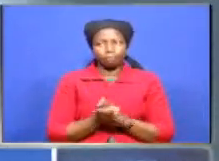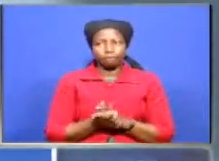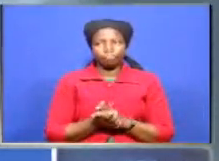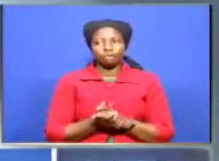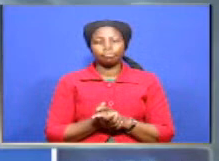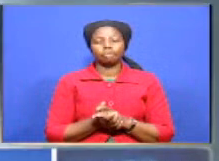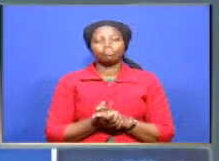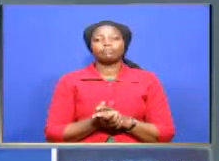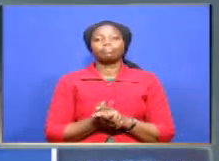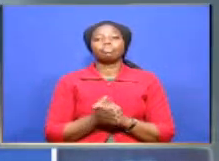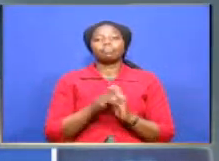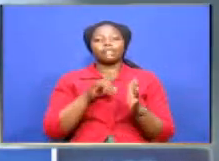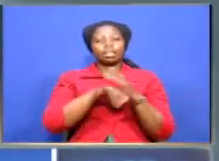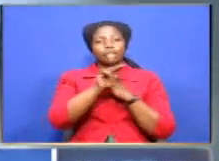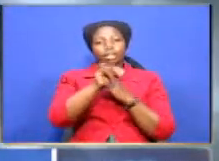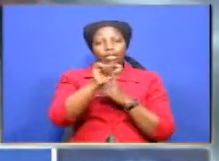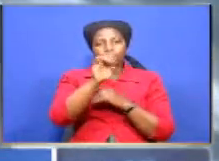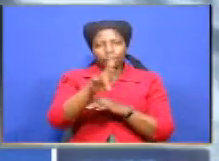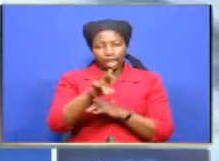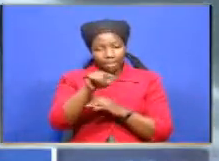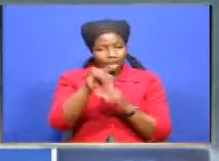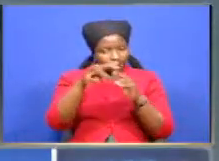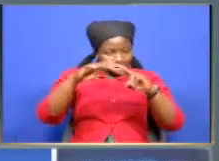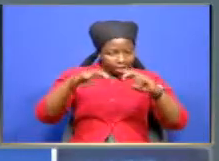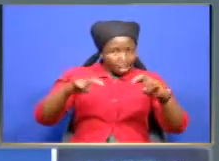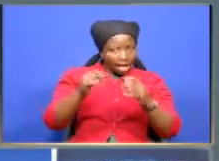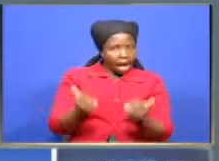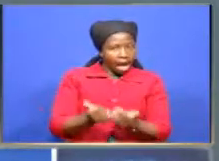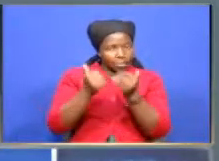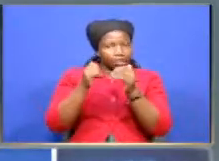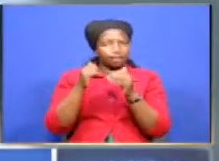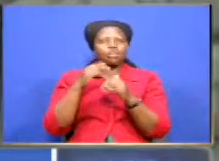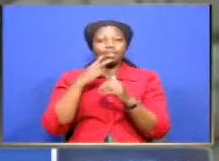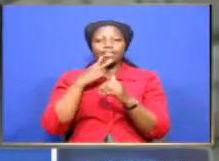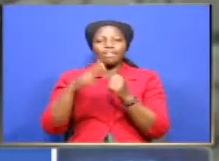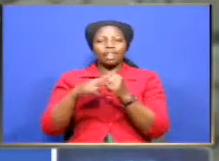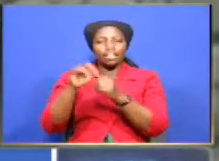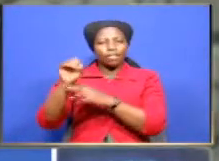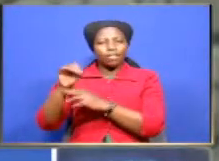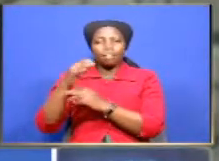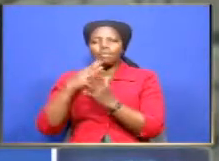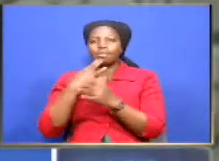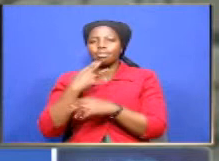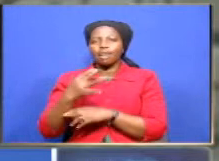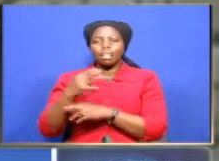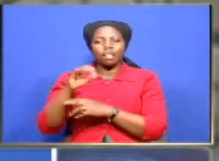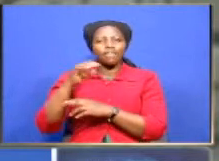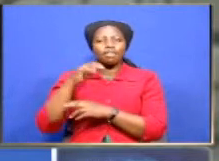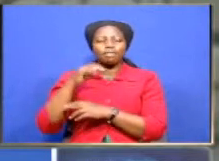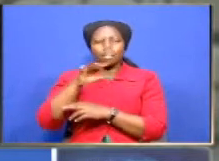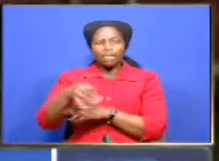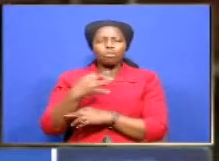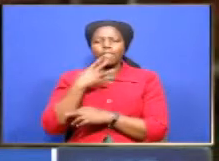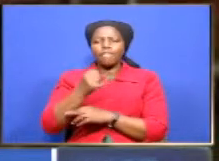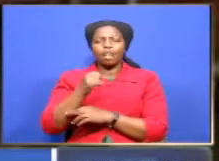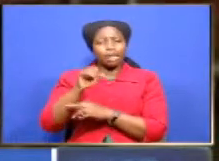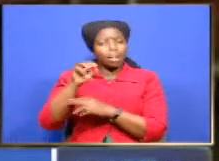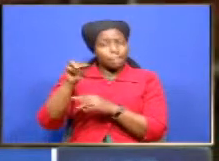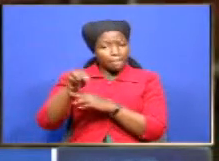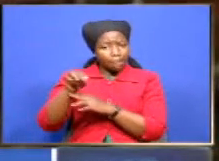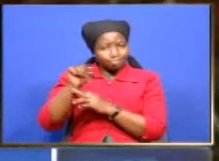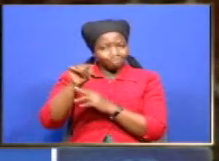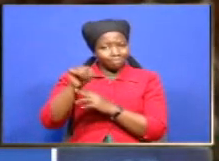Niger Delta. This survey took place in water depths of 750 to 3,500 meters and is Nigeria's first